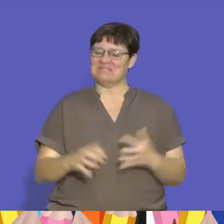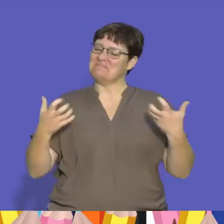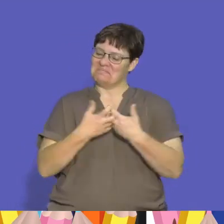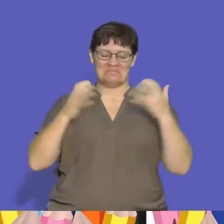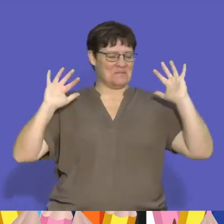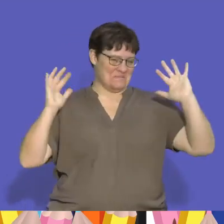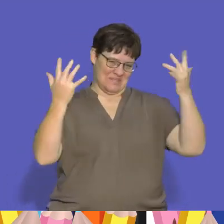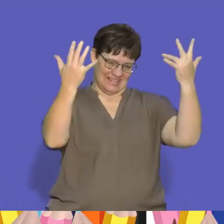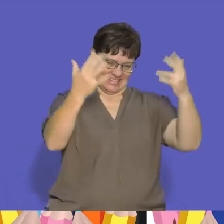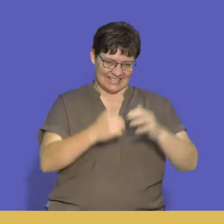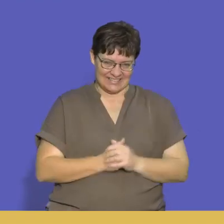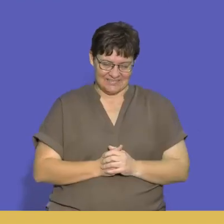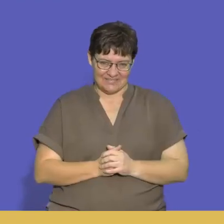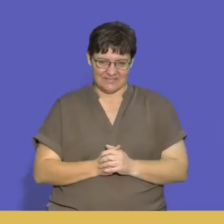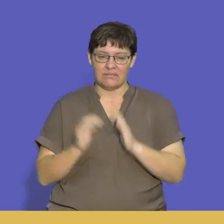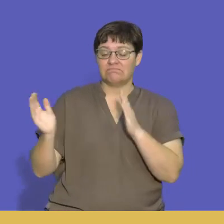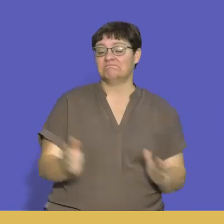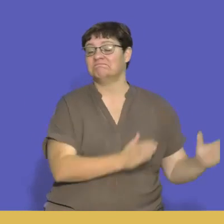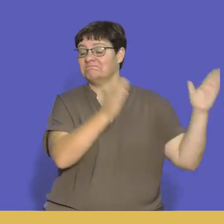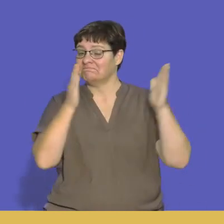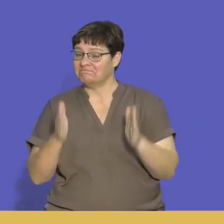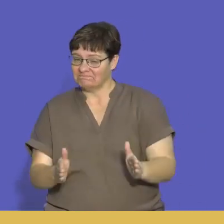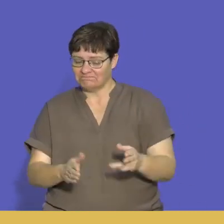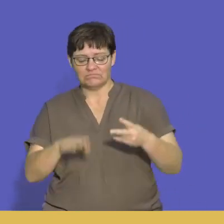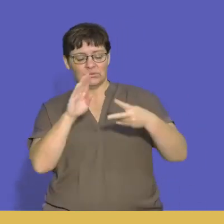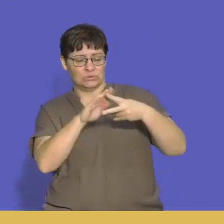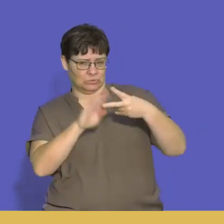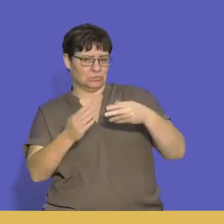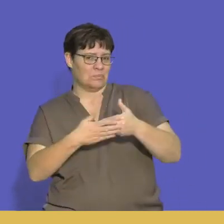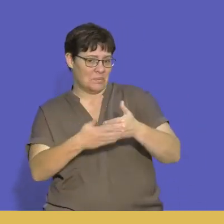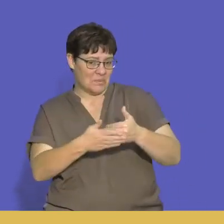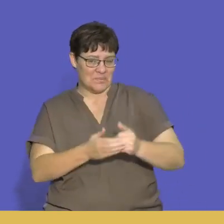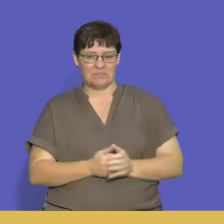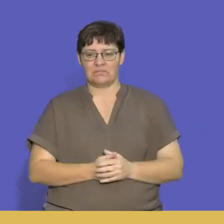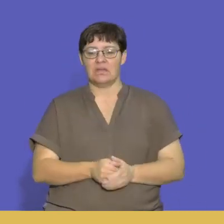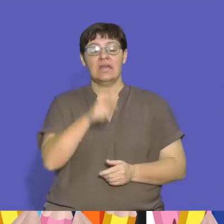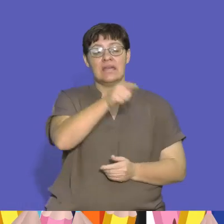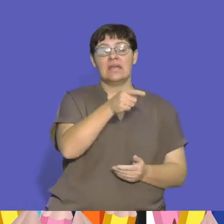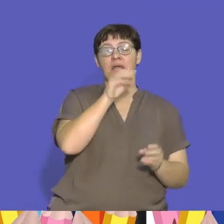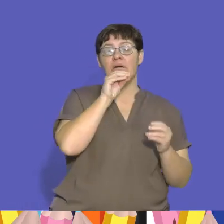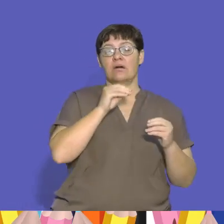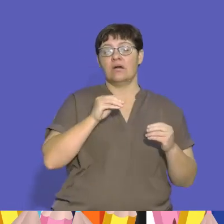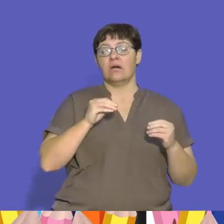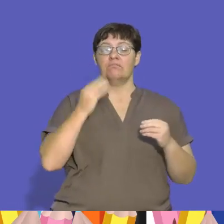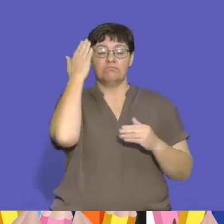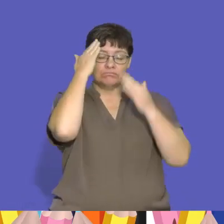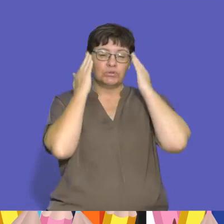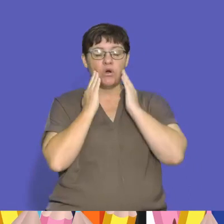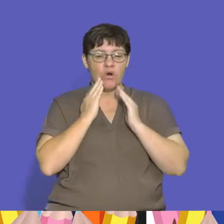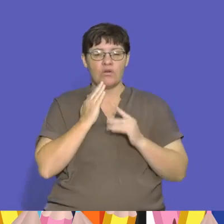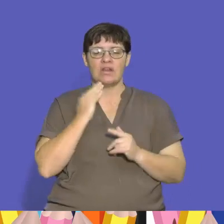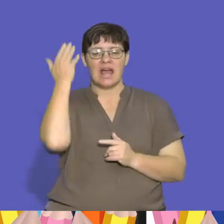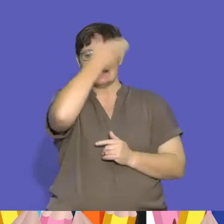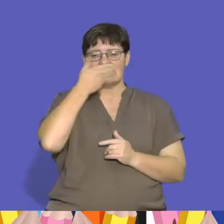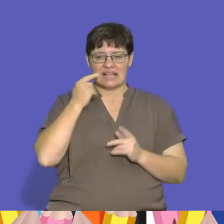Yes! Well done! Now let's listen to another 2 sentences. He put on